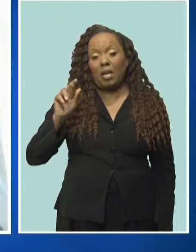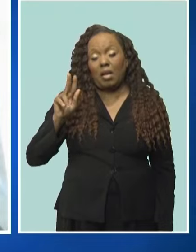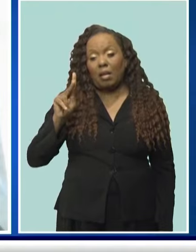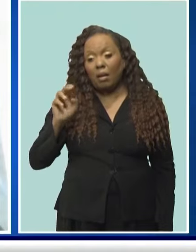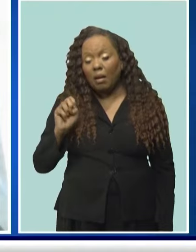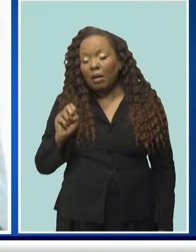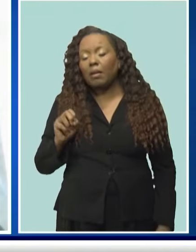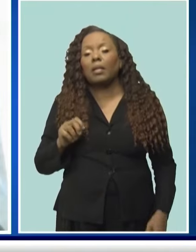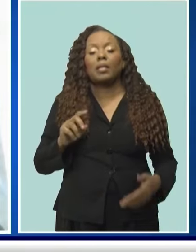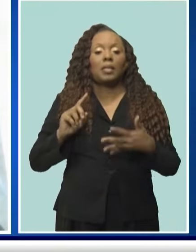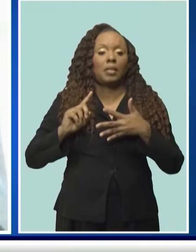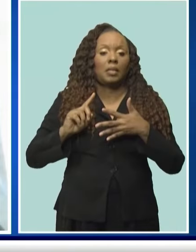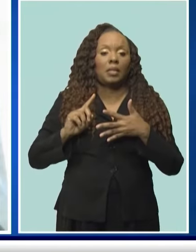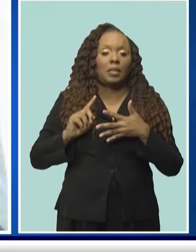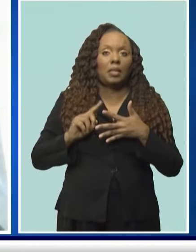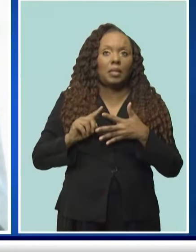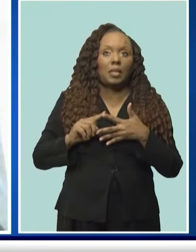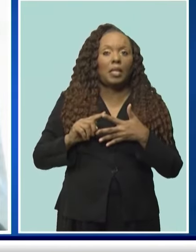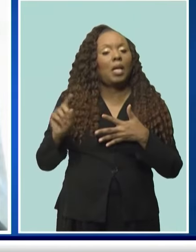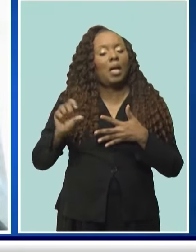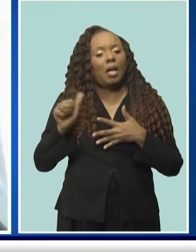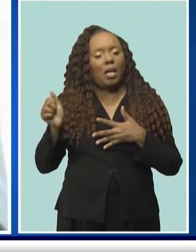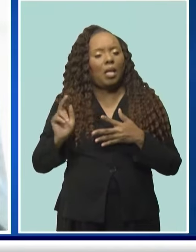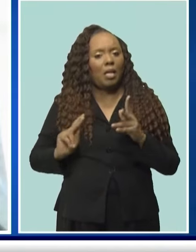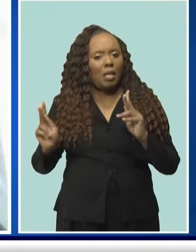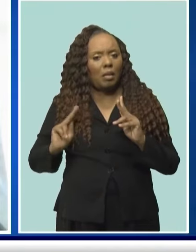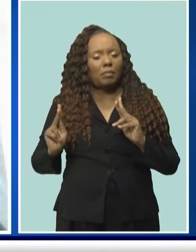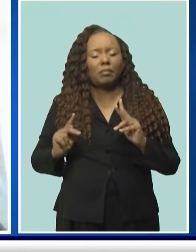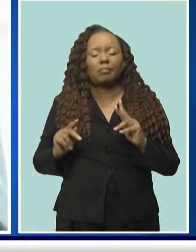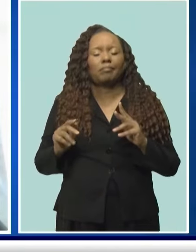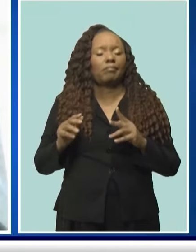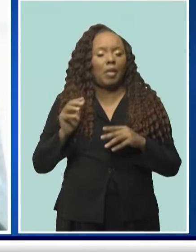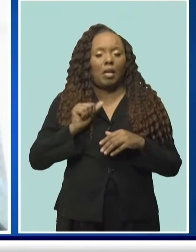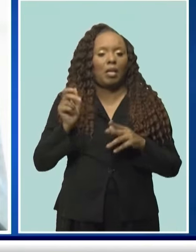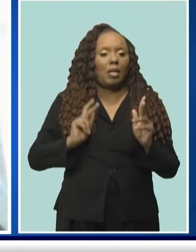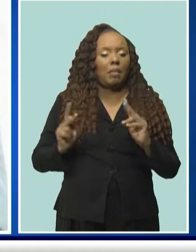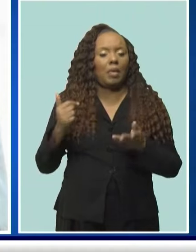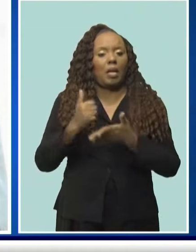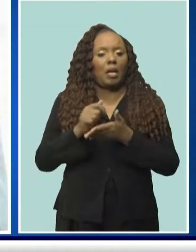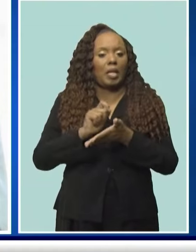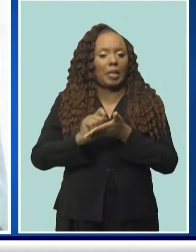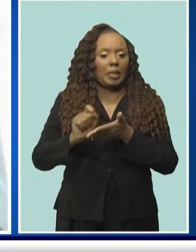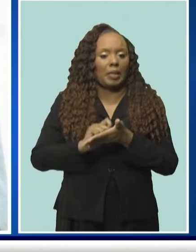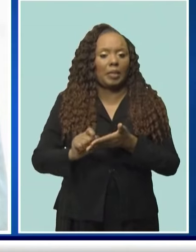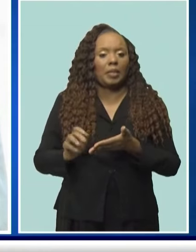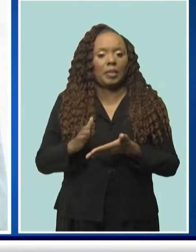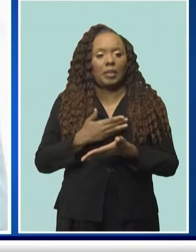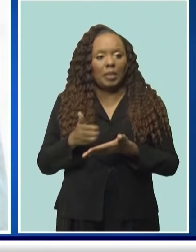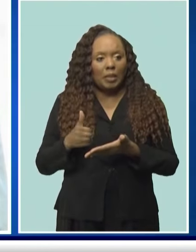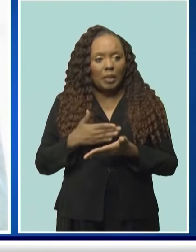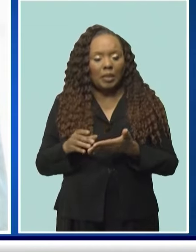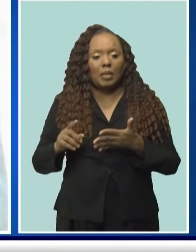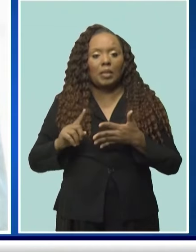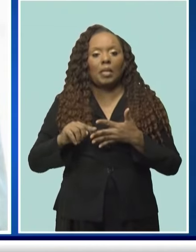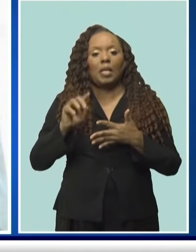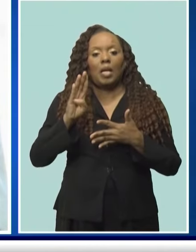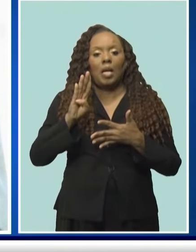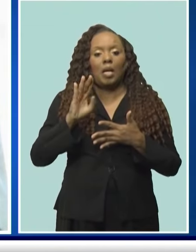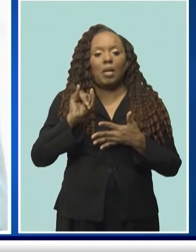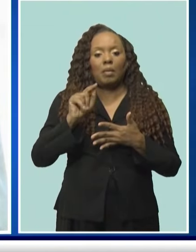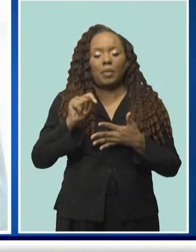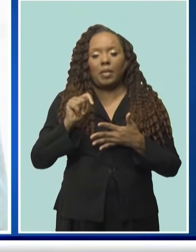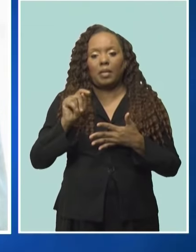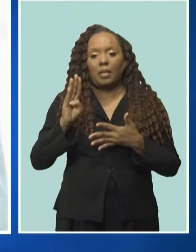also have some persons in Calypso who would have assisted with the writing of their songs. Kinaz Walker, Bit Bit, is one of